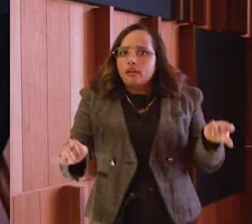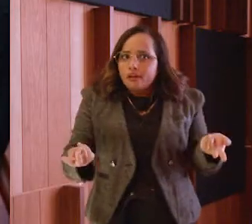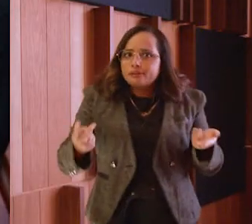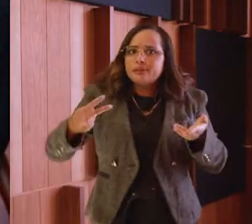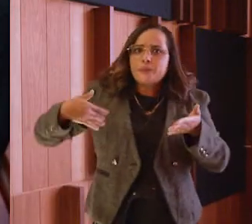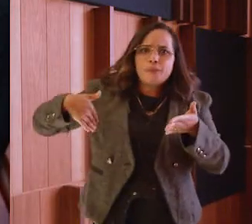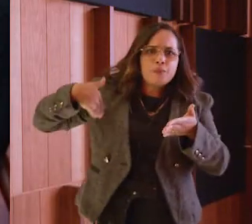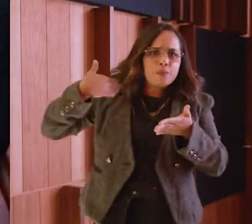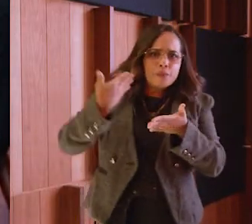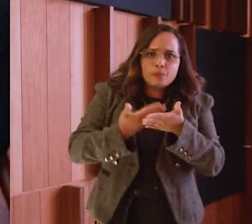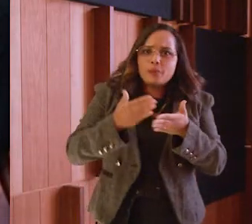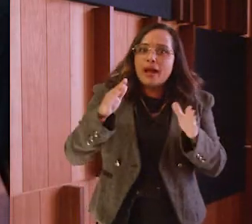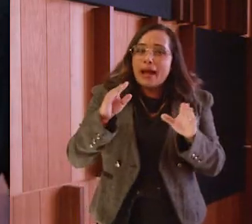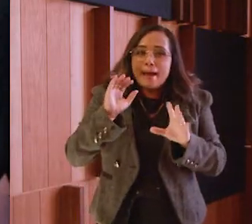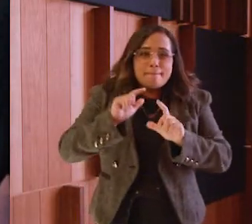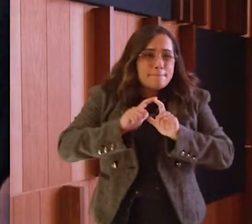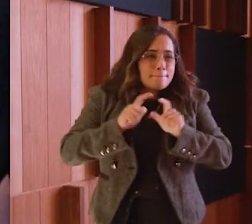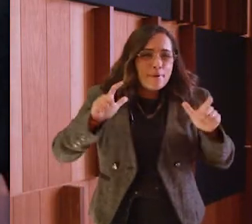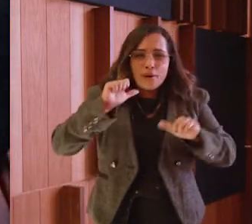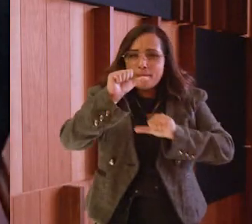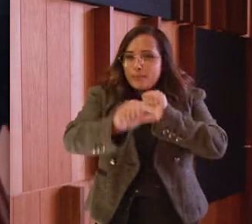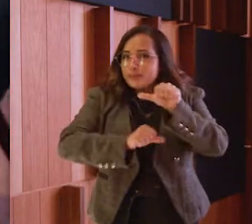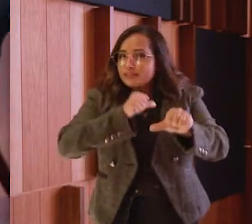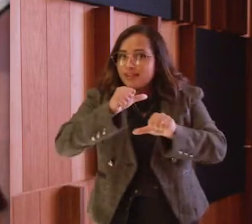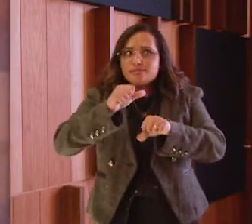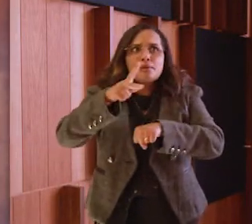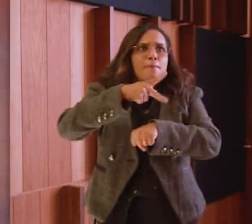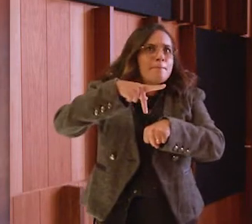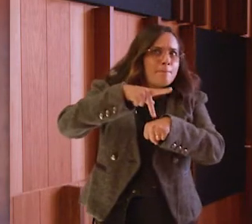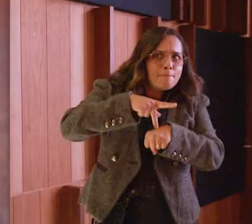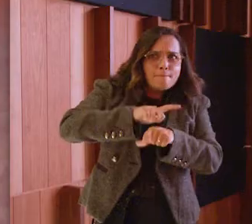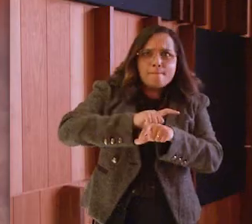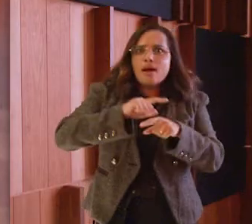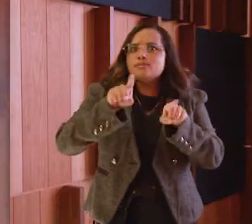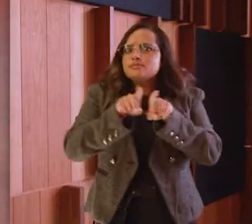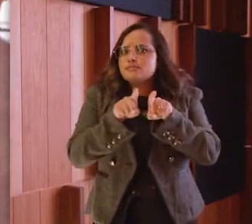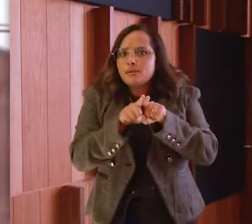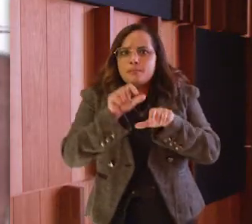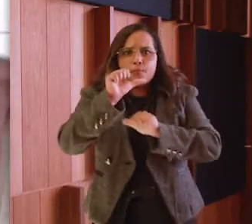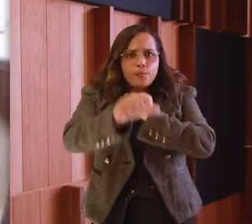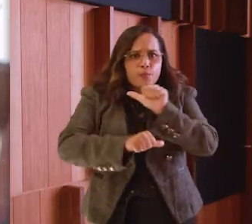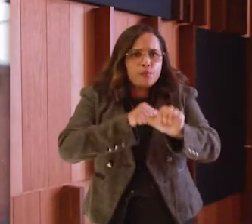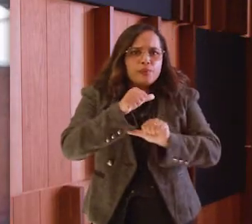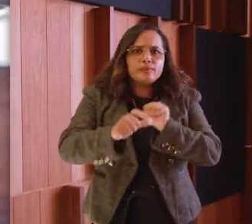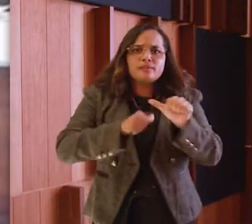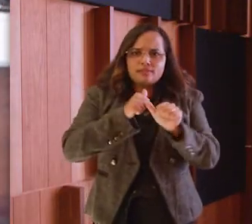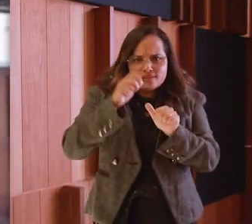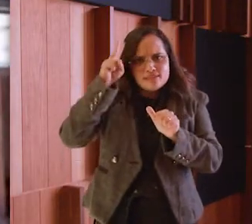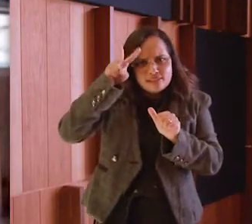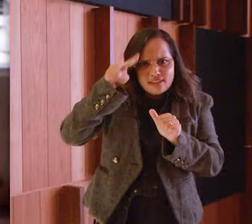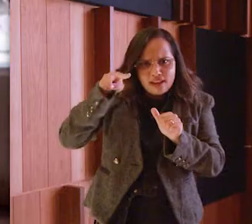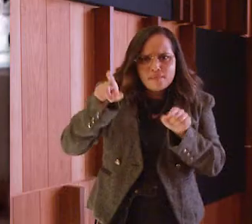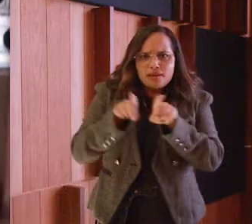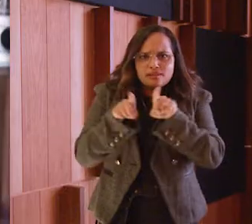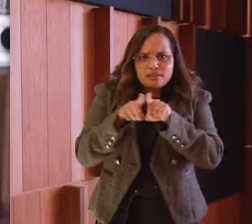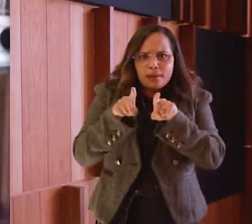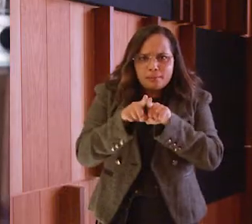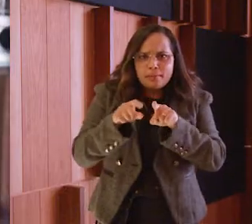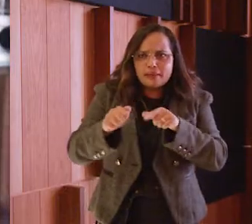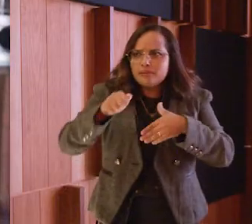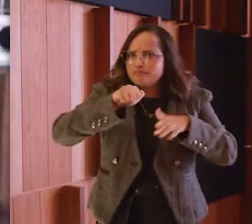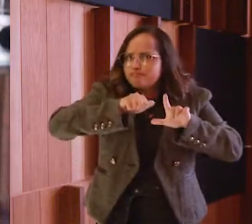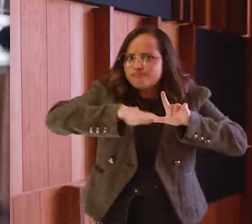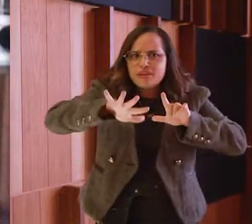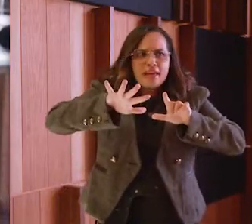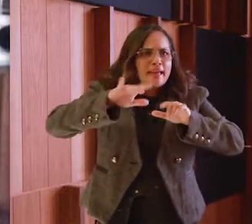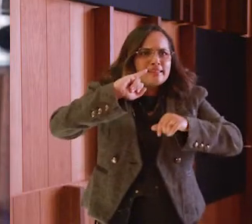tax change that I've seen in my career. So I empathize with the clients, with the taxpayers here, with all the change